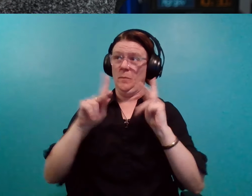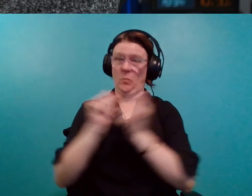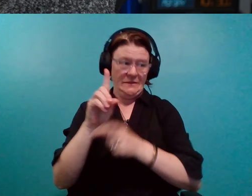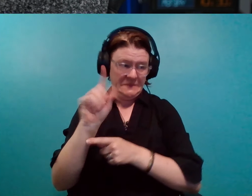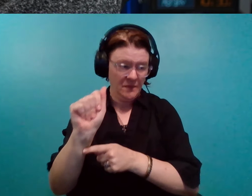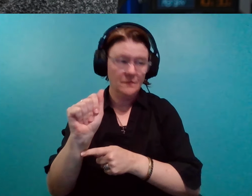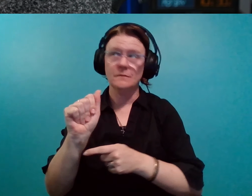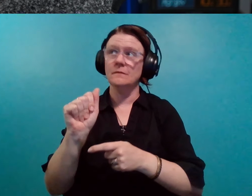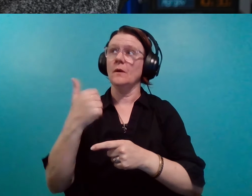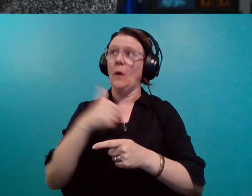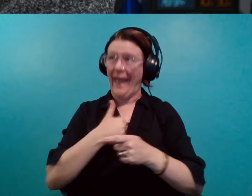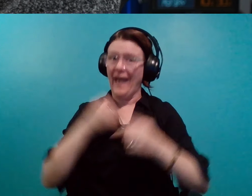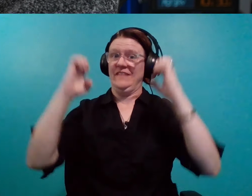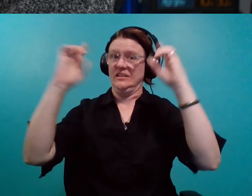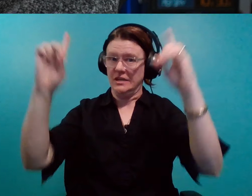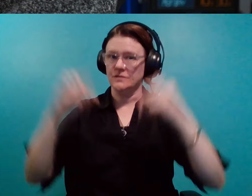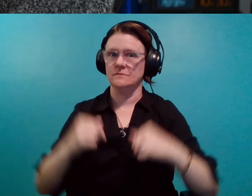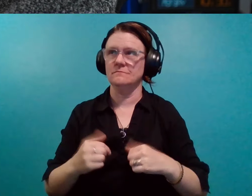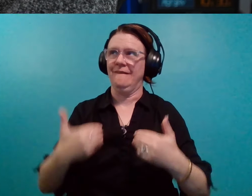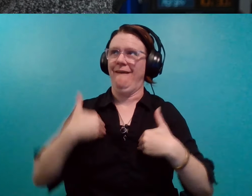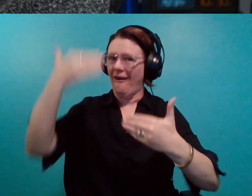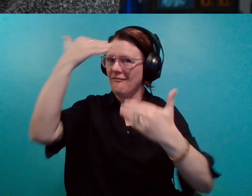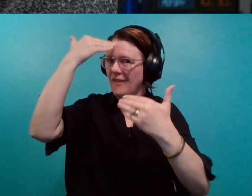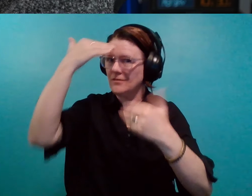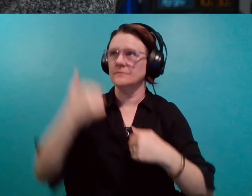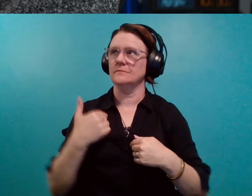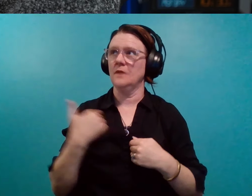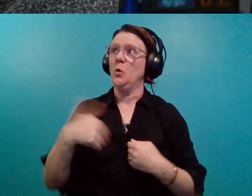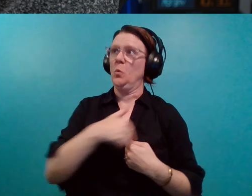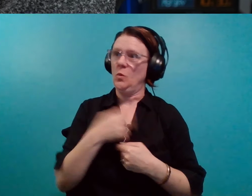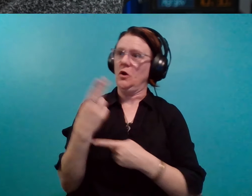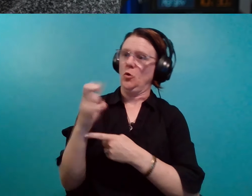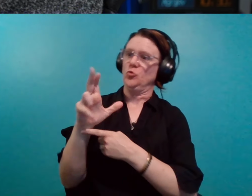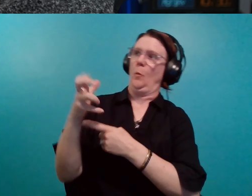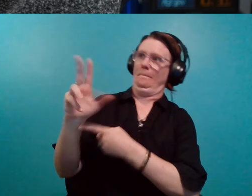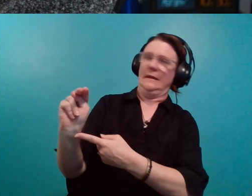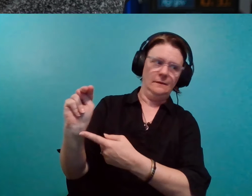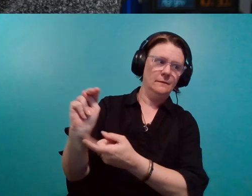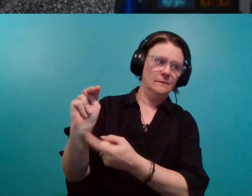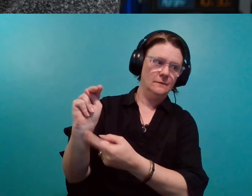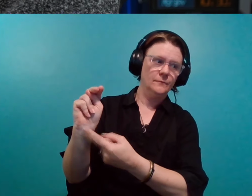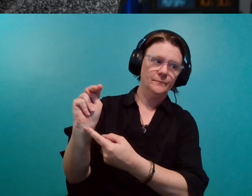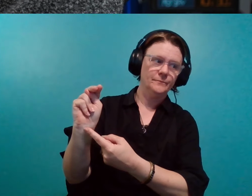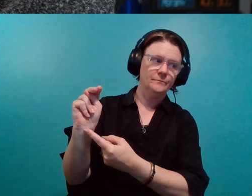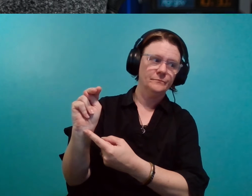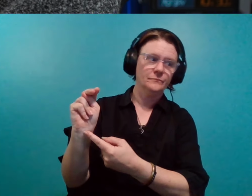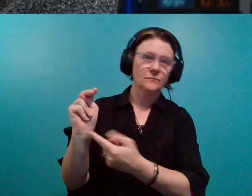human beings. We might